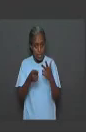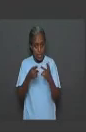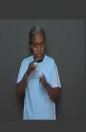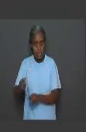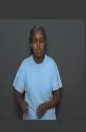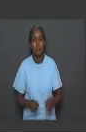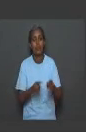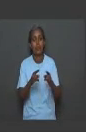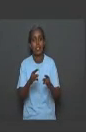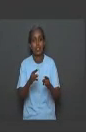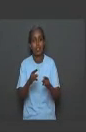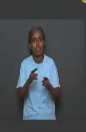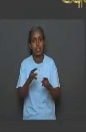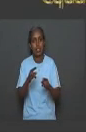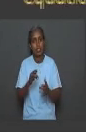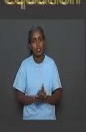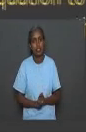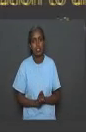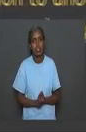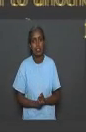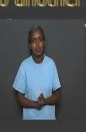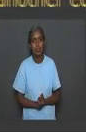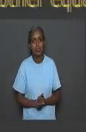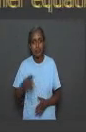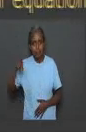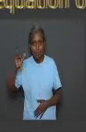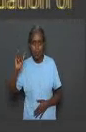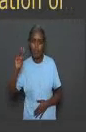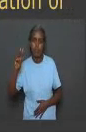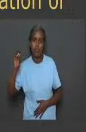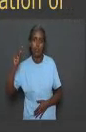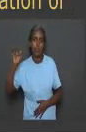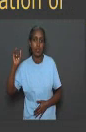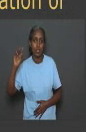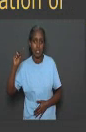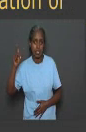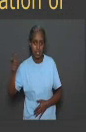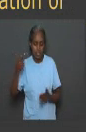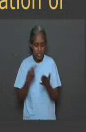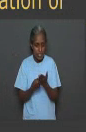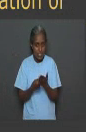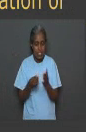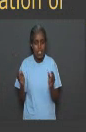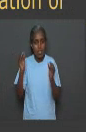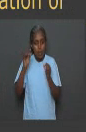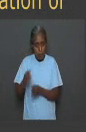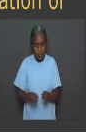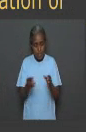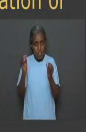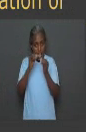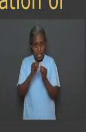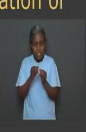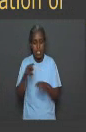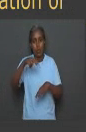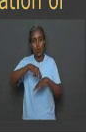The third method is pivoting. In this method, we add a